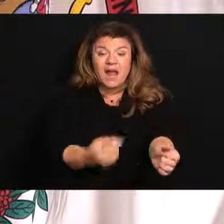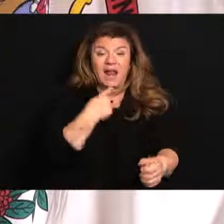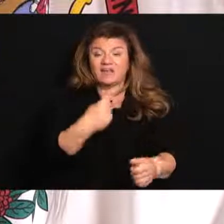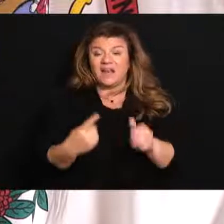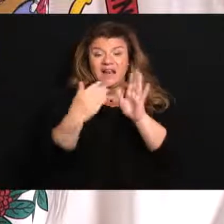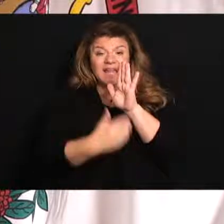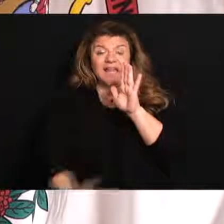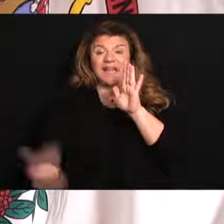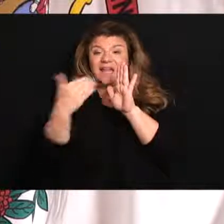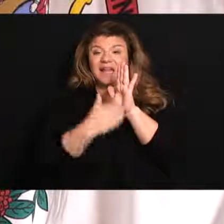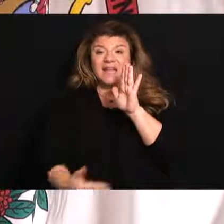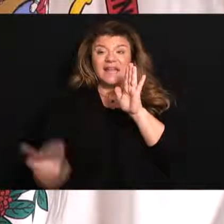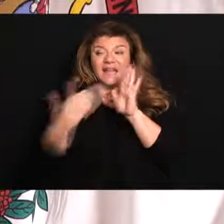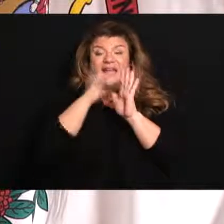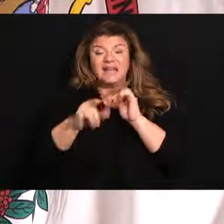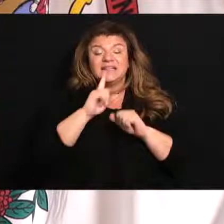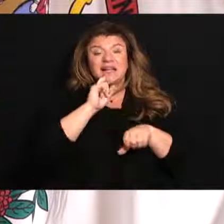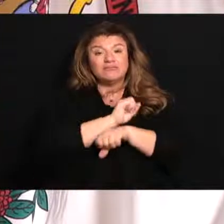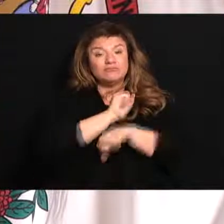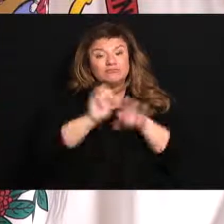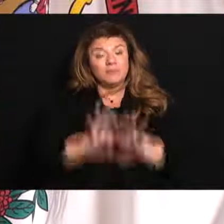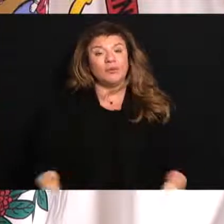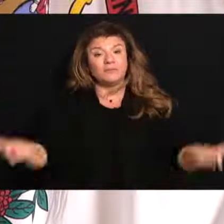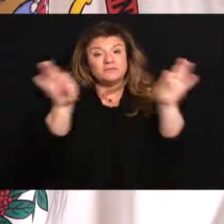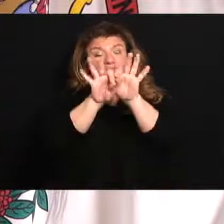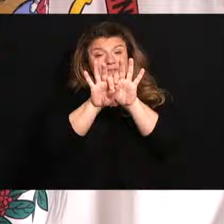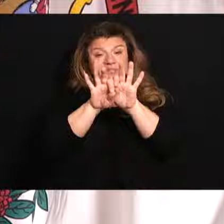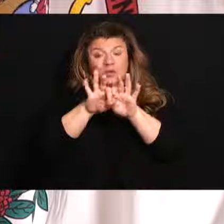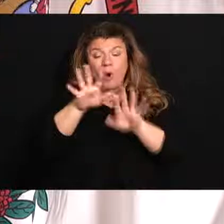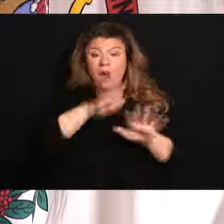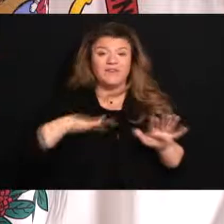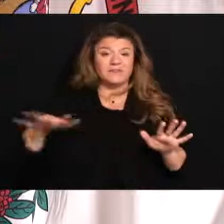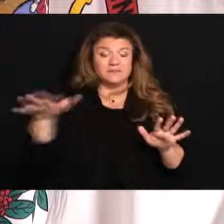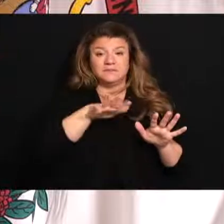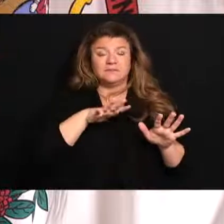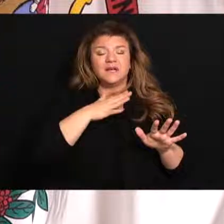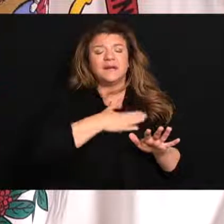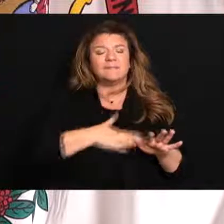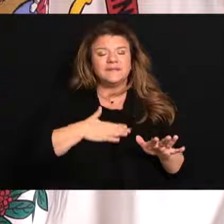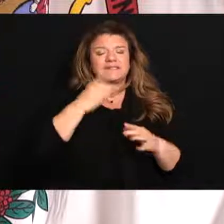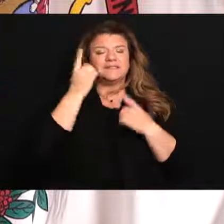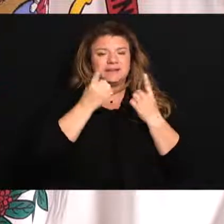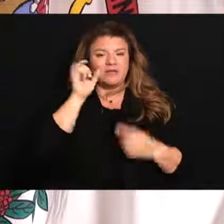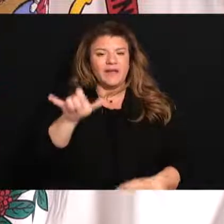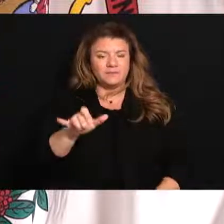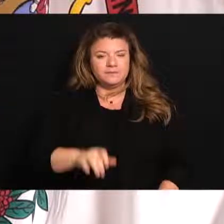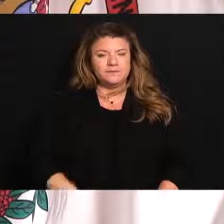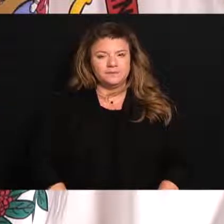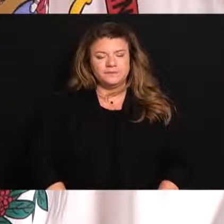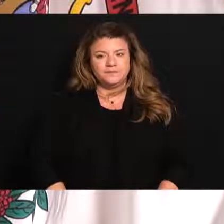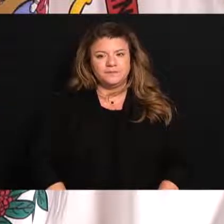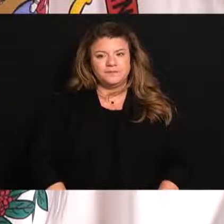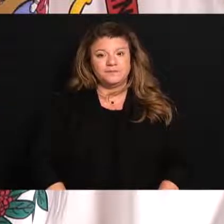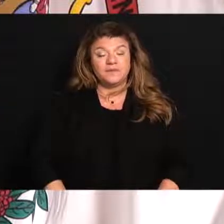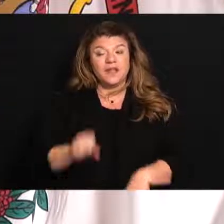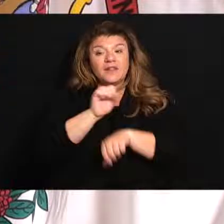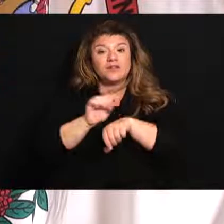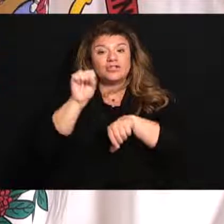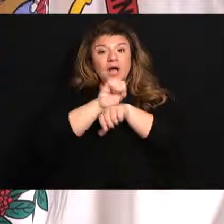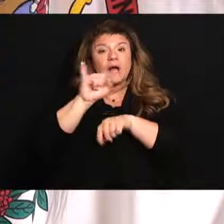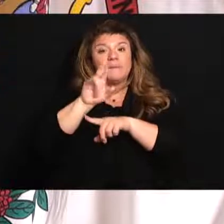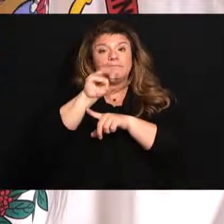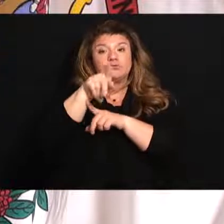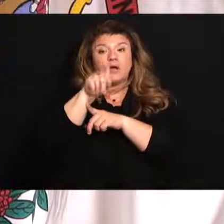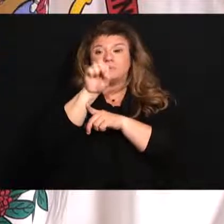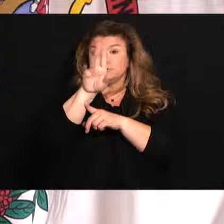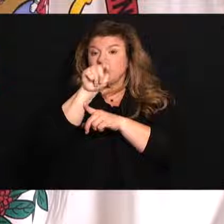and over how important that is, how vital it is to all of us and everything. Please consider. The Job Jumpstart program